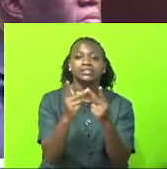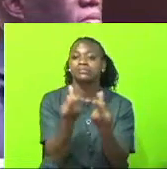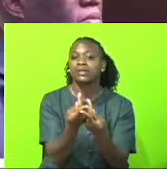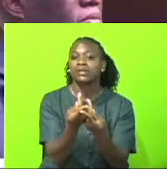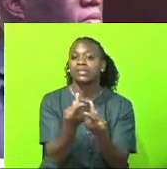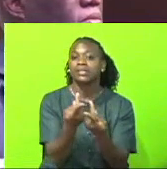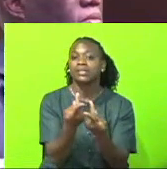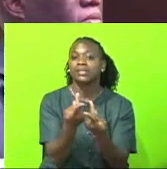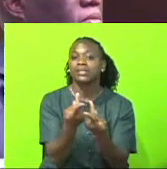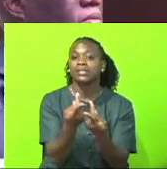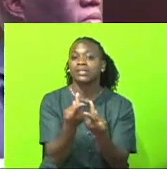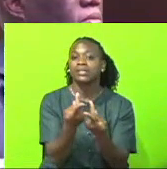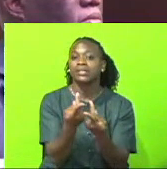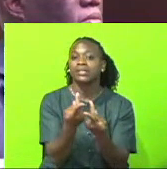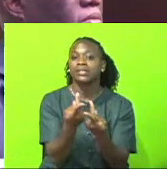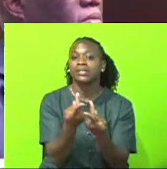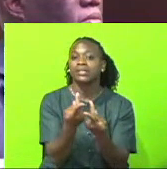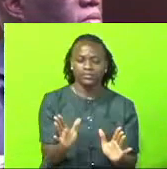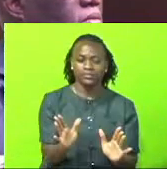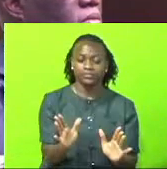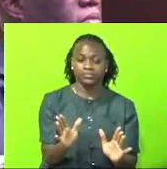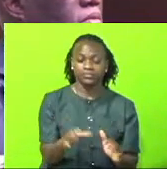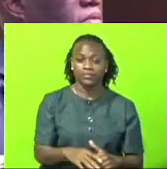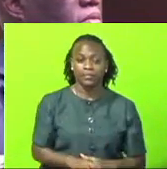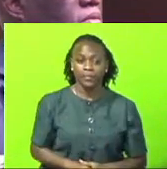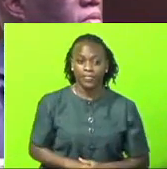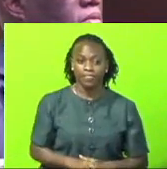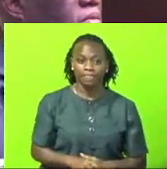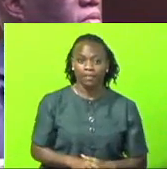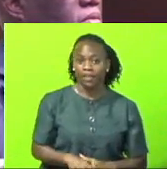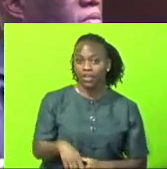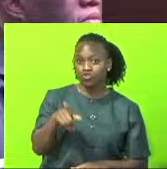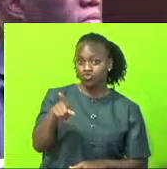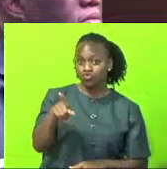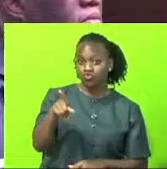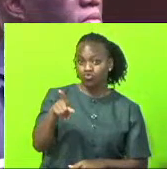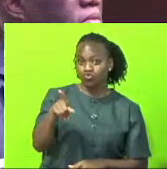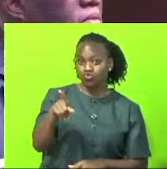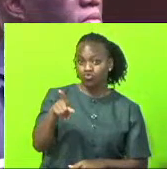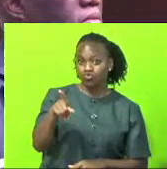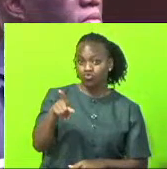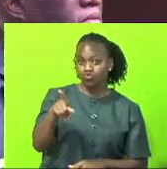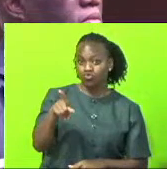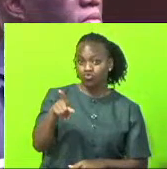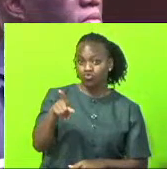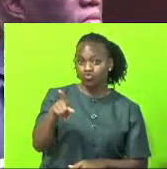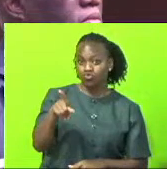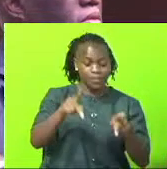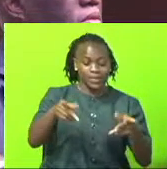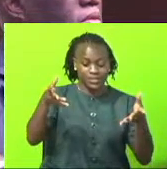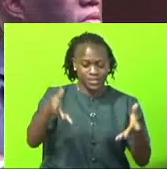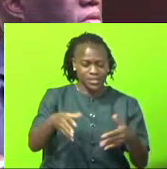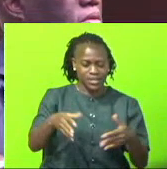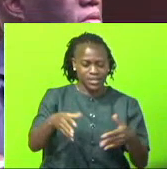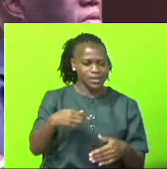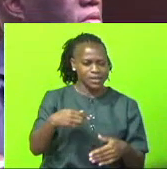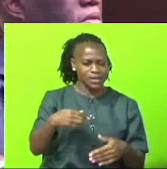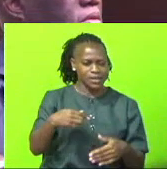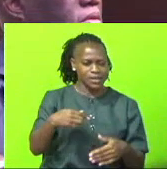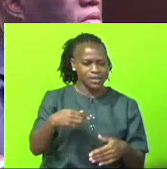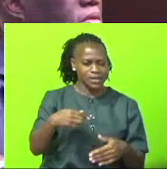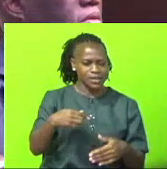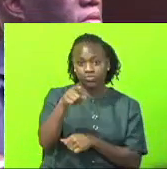And Mr. Speaker, you are a veteran in this House, and I would want to remind you of